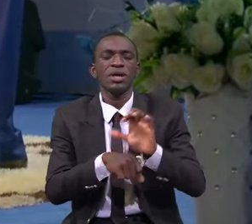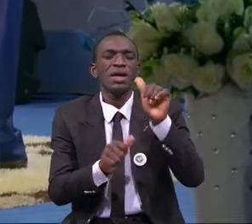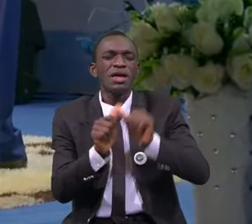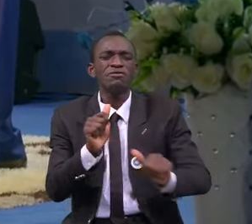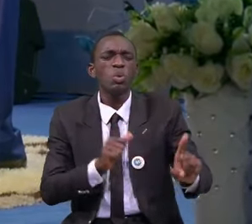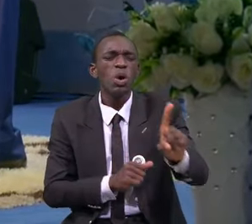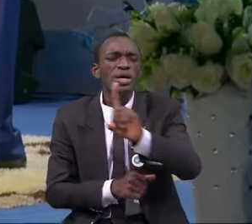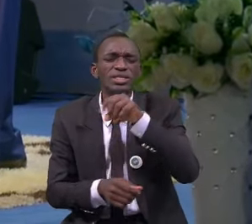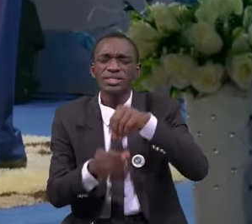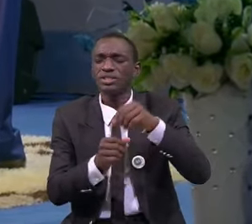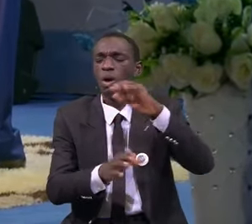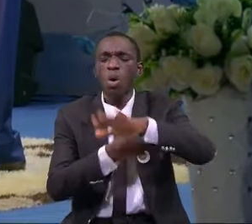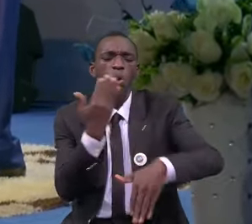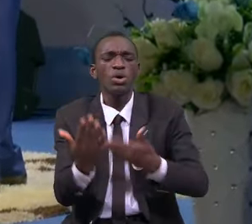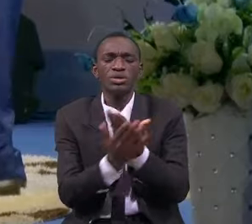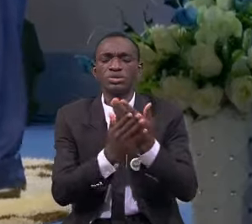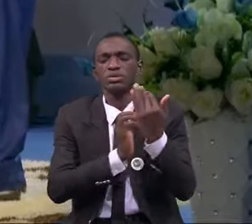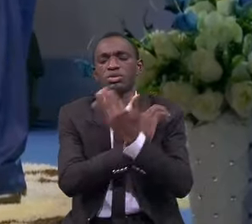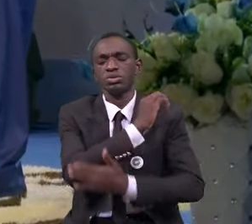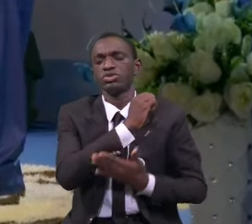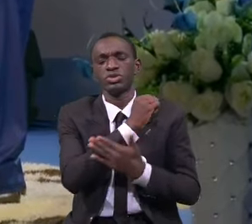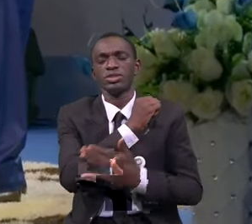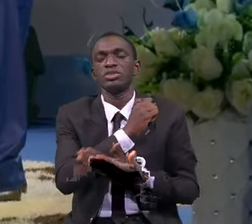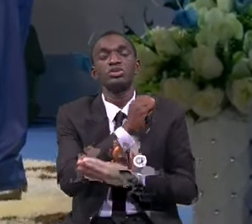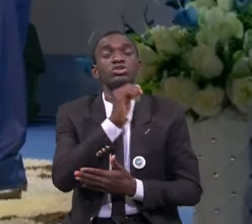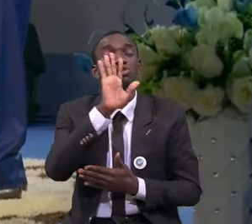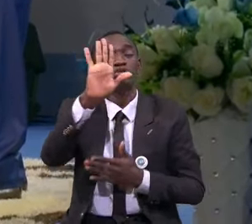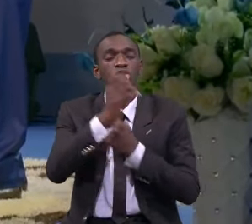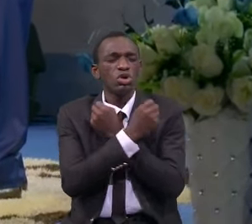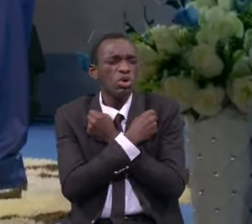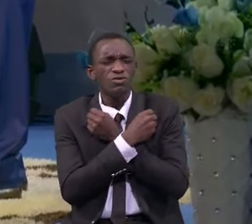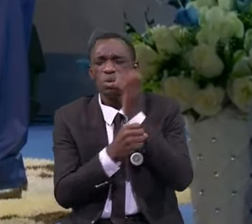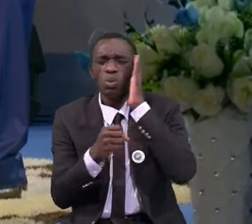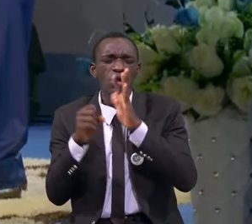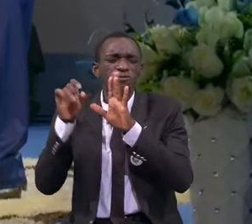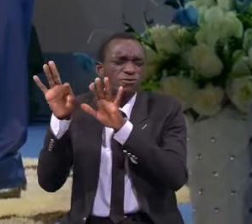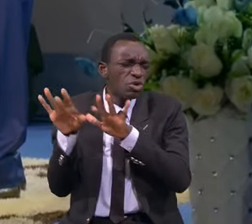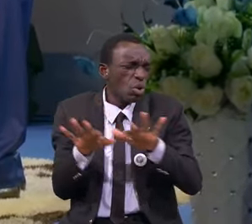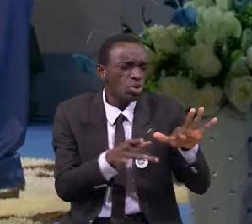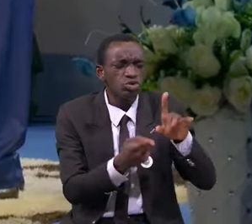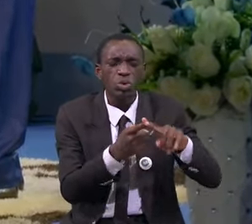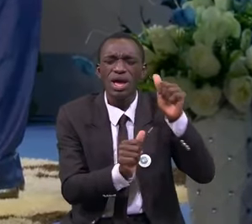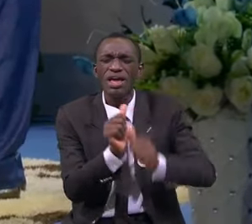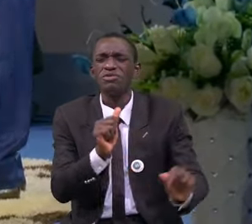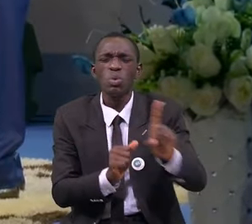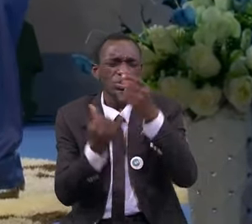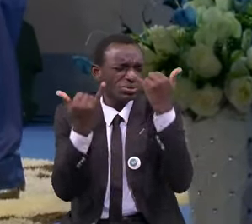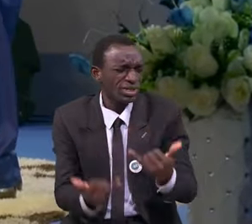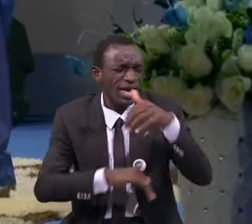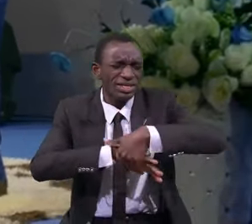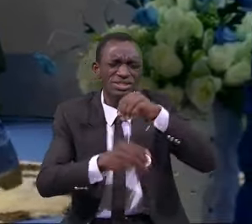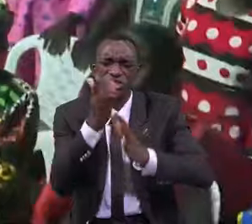Everyone in every country. Your love will flow to everyone tonight in